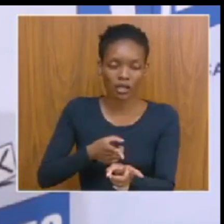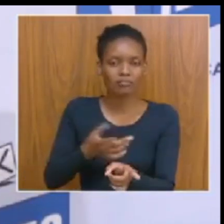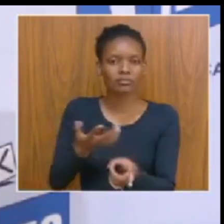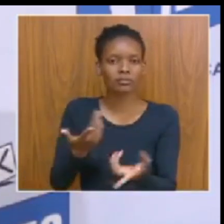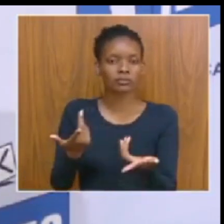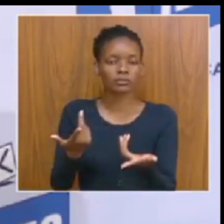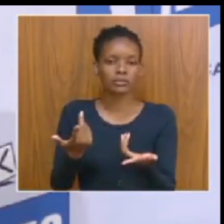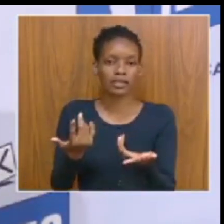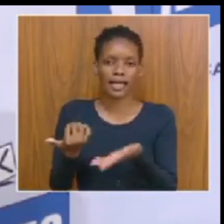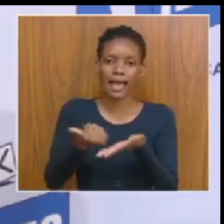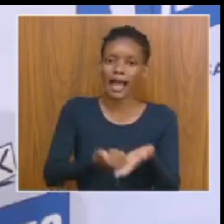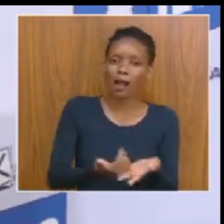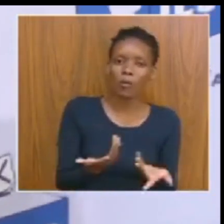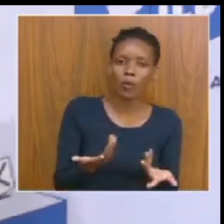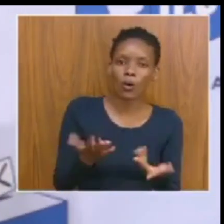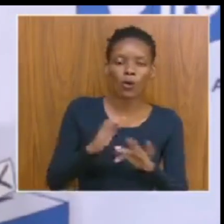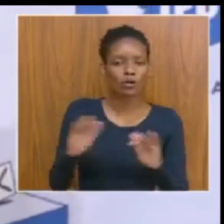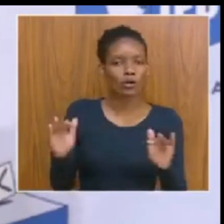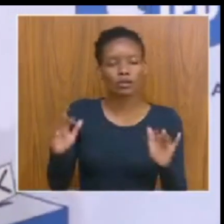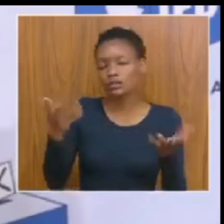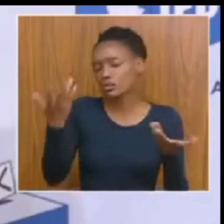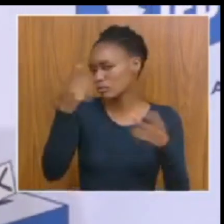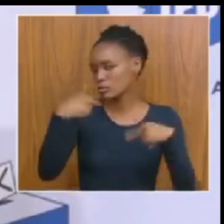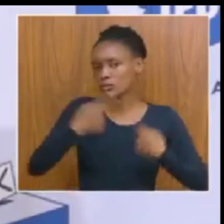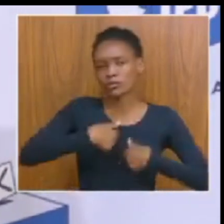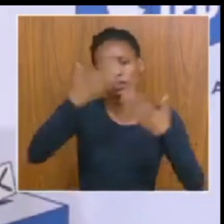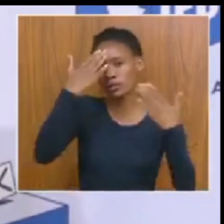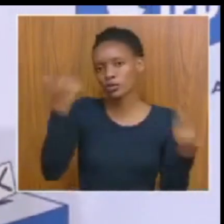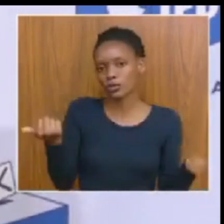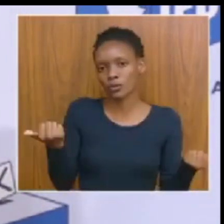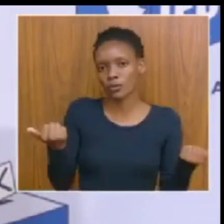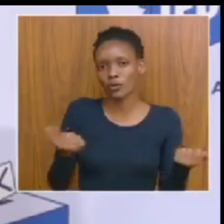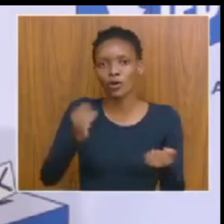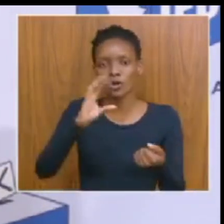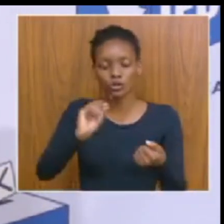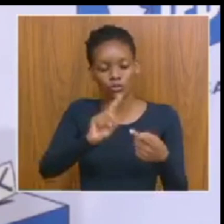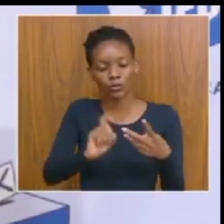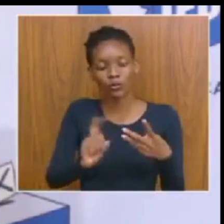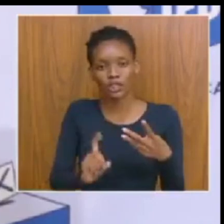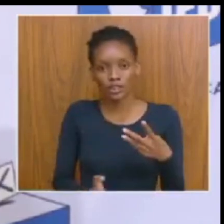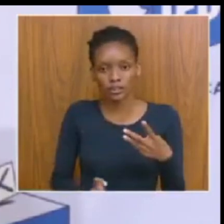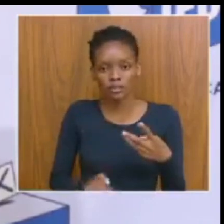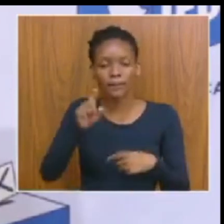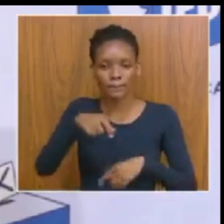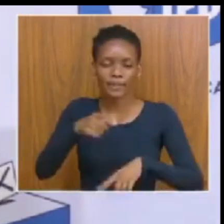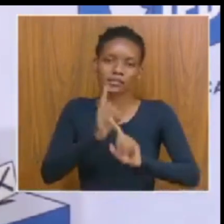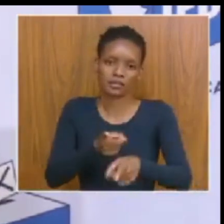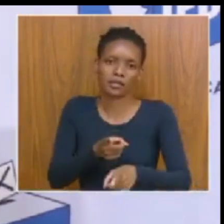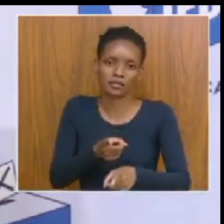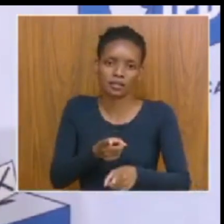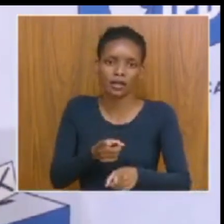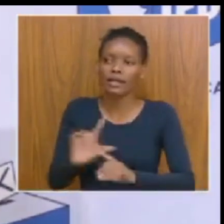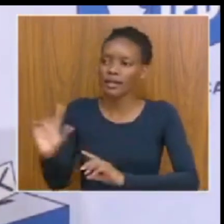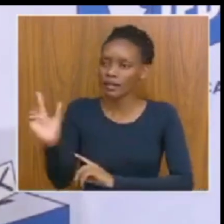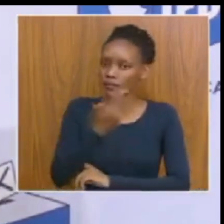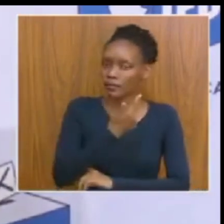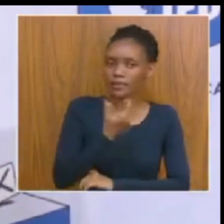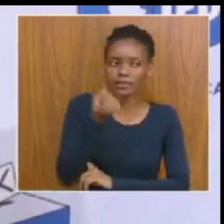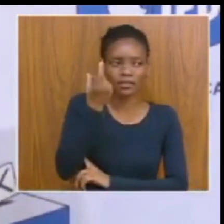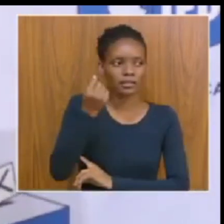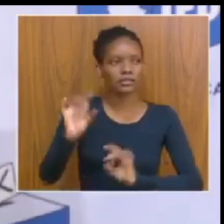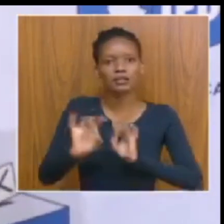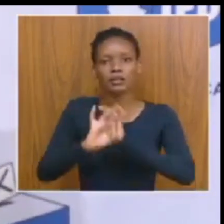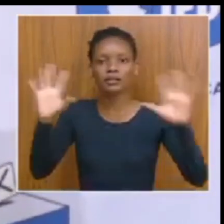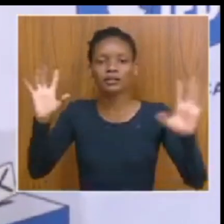We don't know. So those questions have to be answered for the clarity of everybody